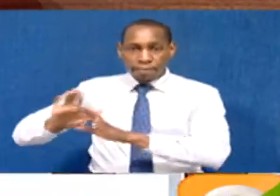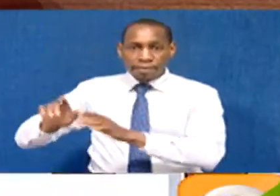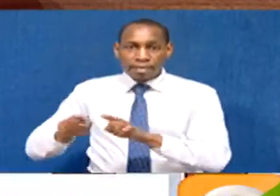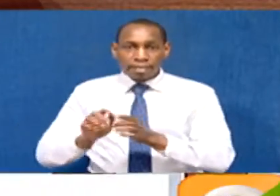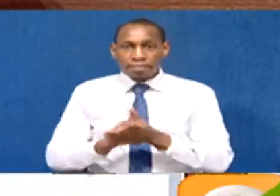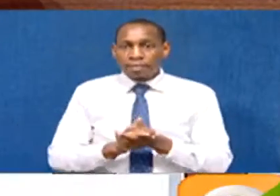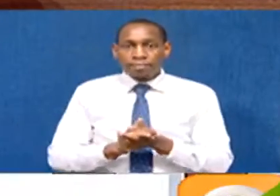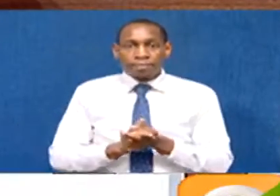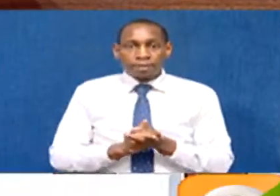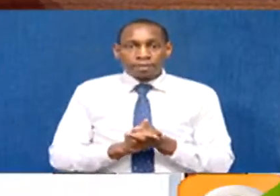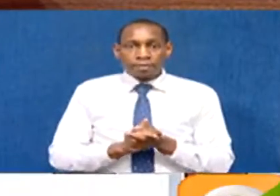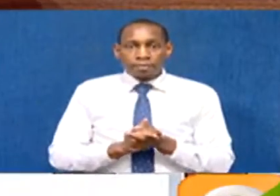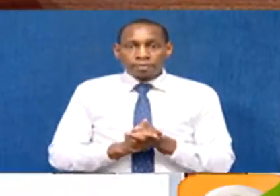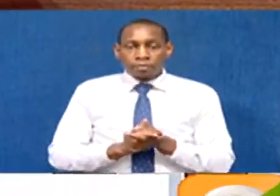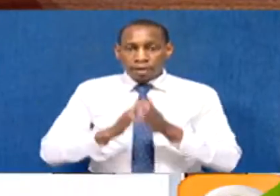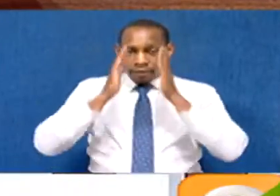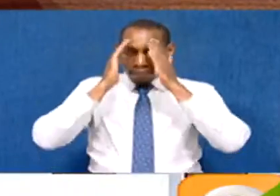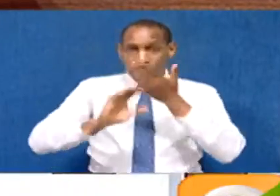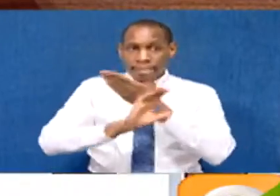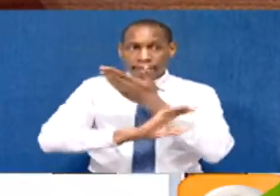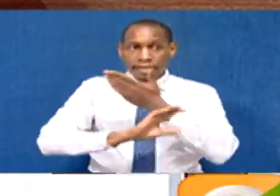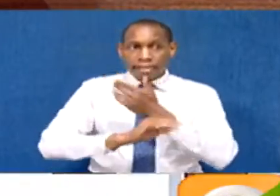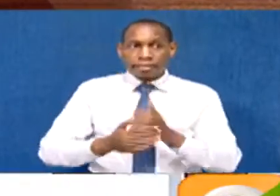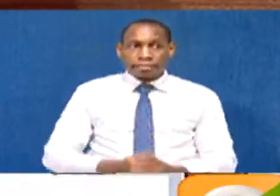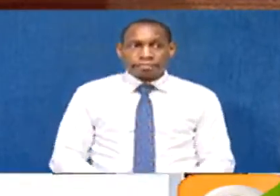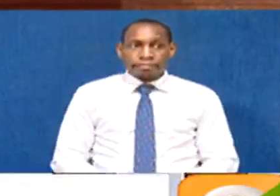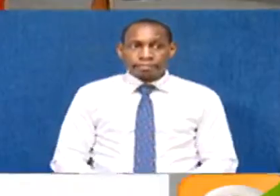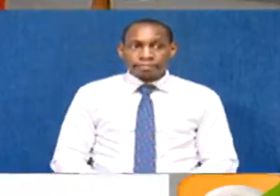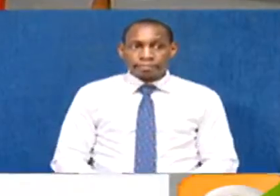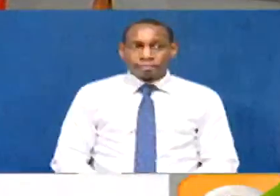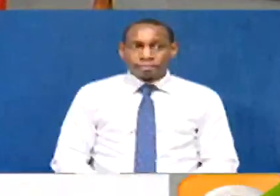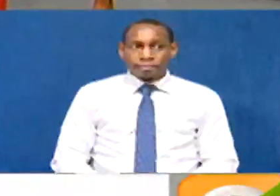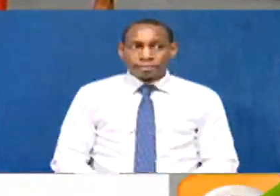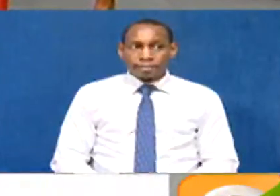for nothing about it, and put the country forward.